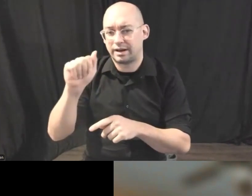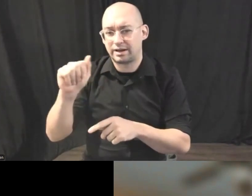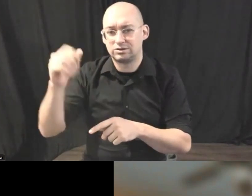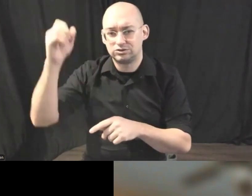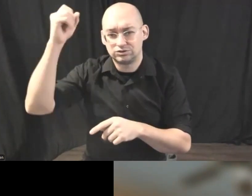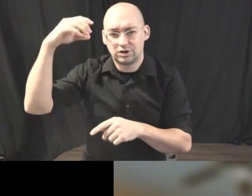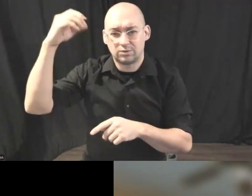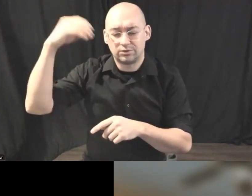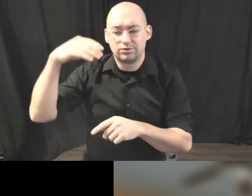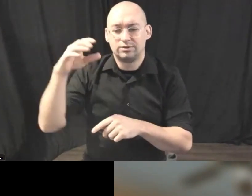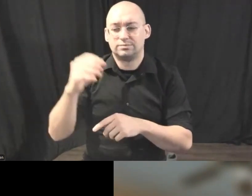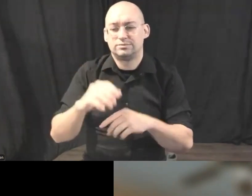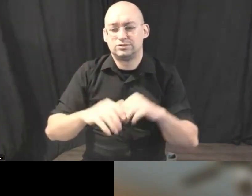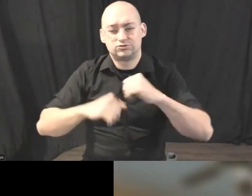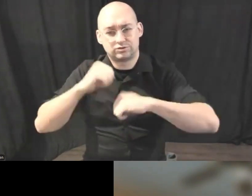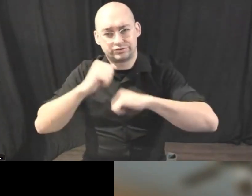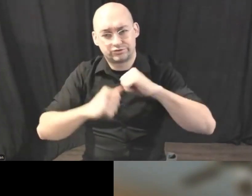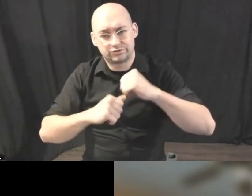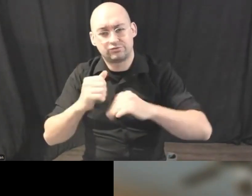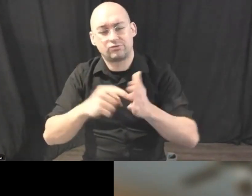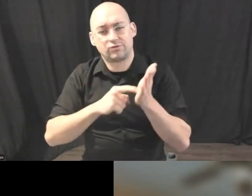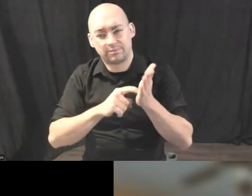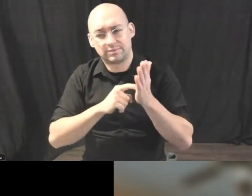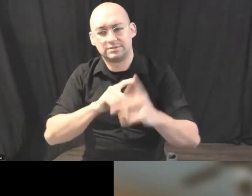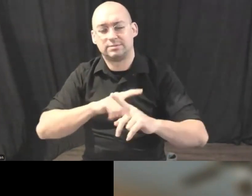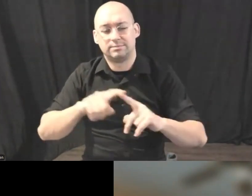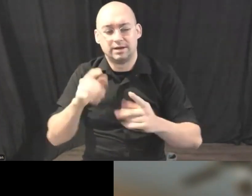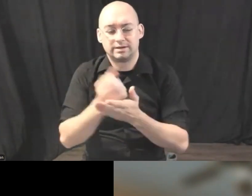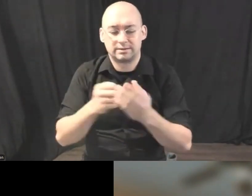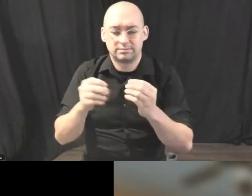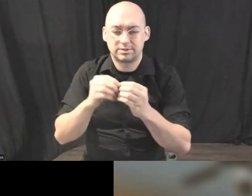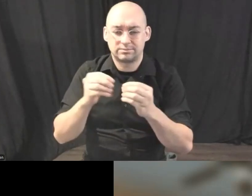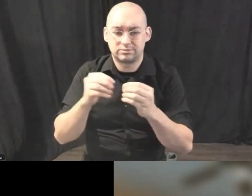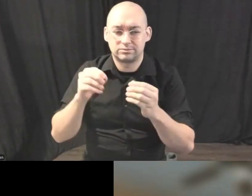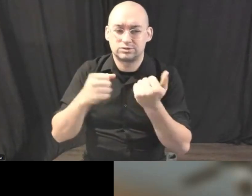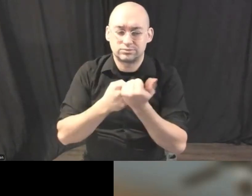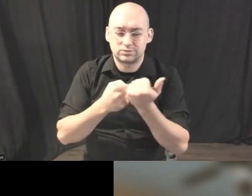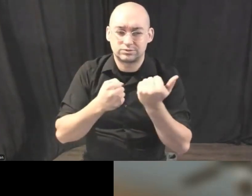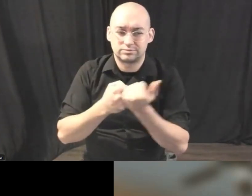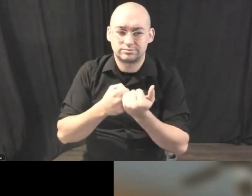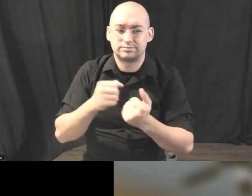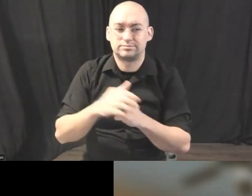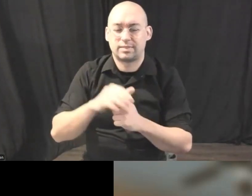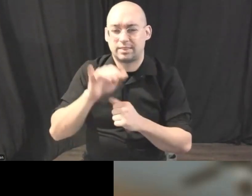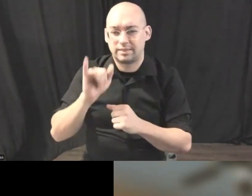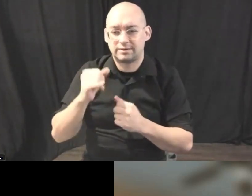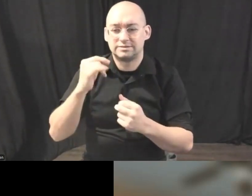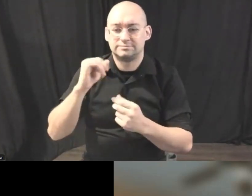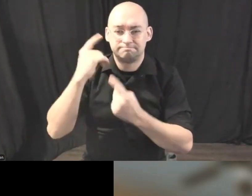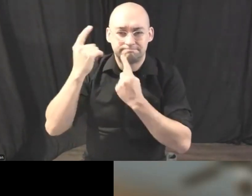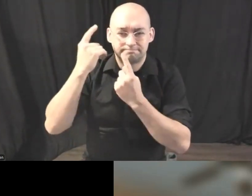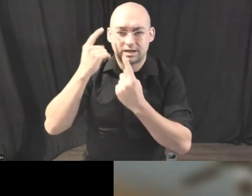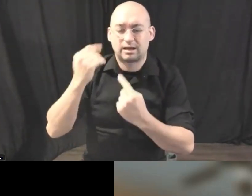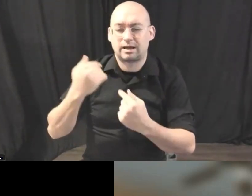but actually how do we get people moving out who need some more support sooner? So that's just another reflection that I have as I'm going.